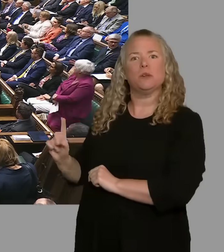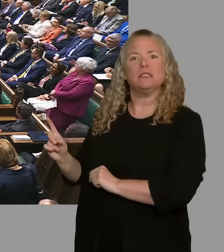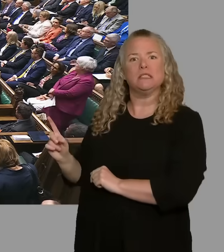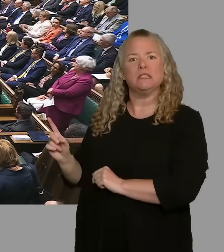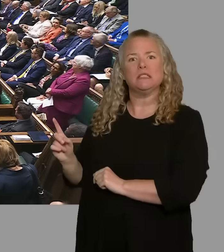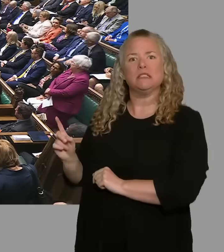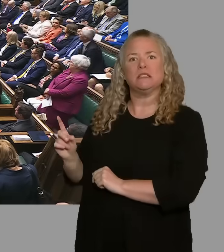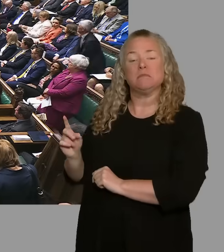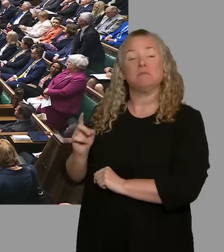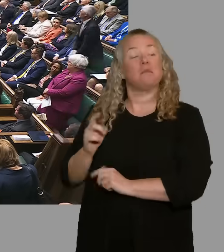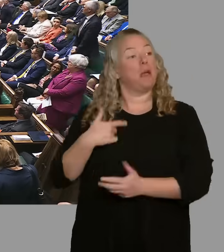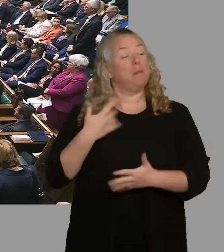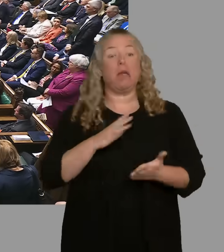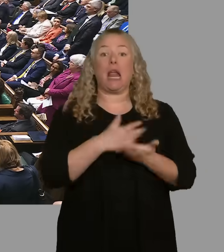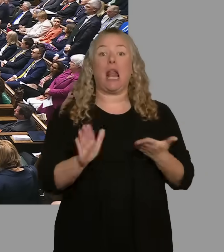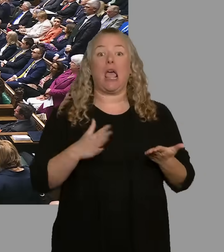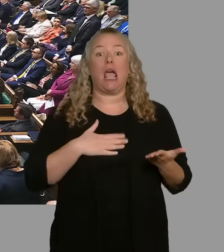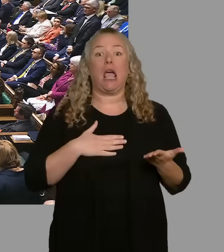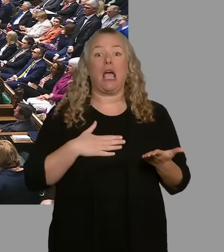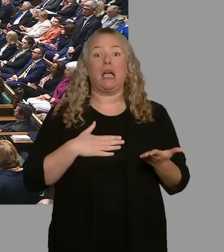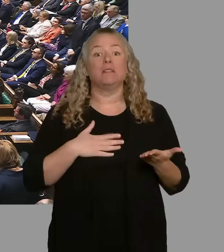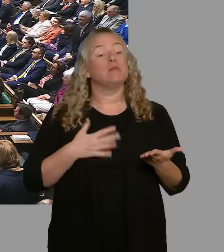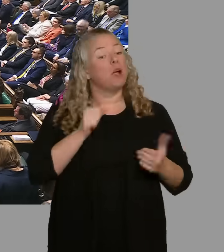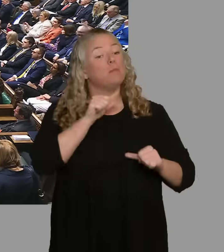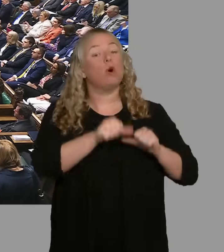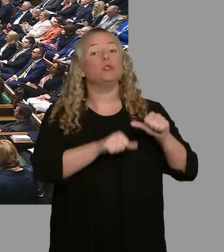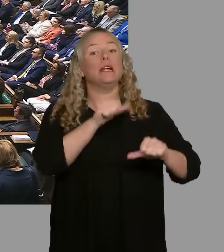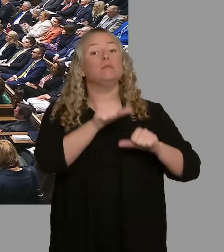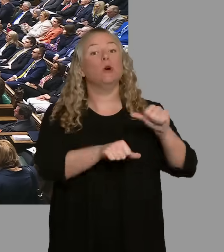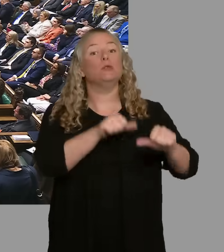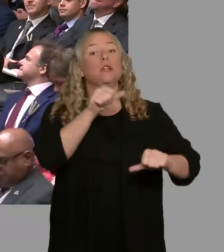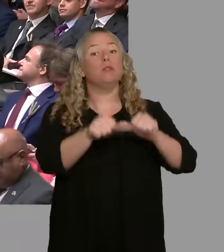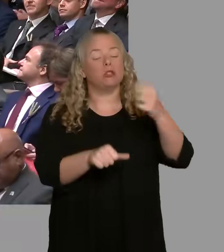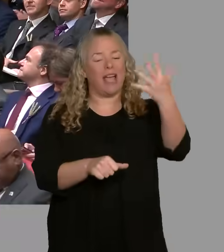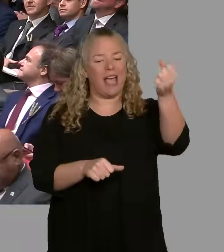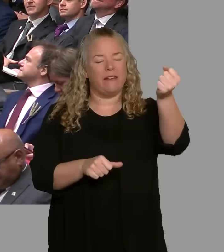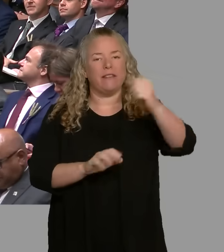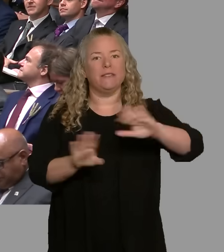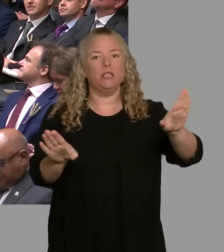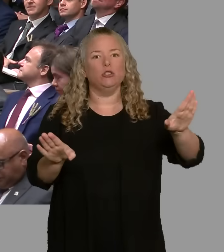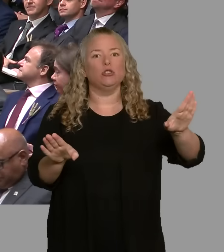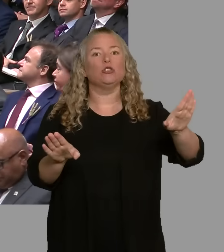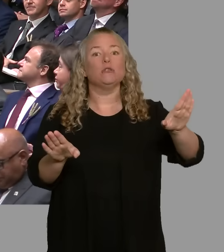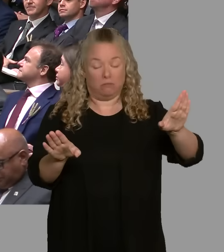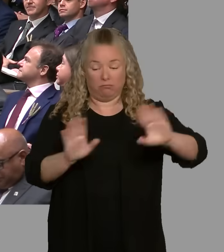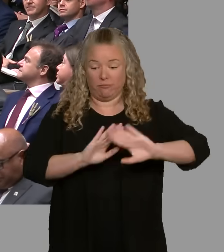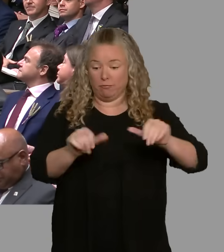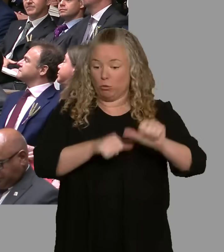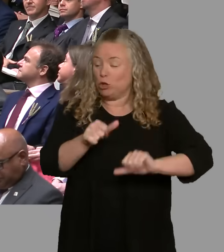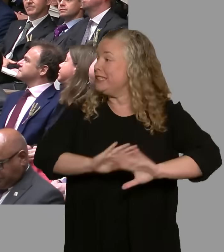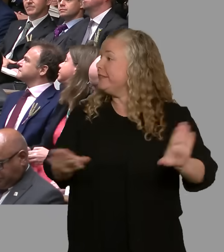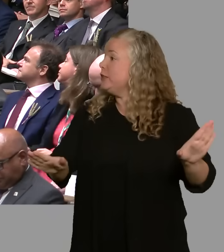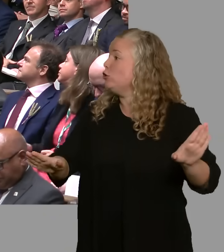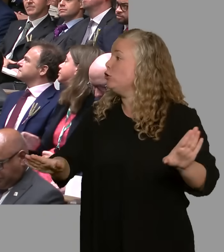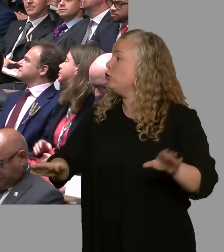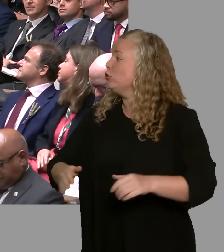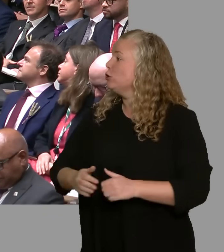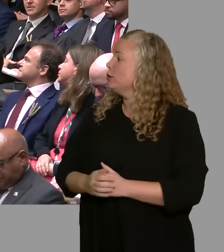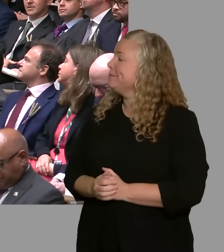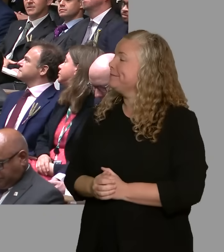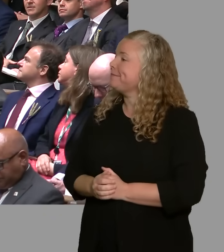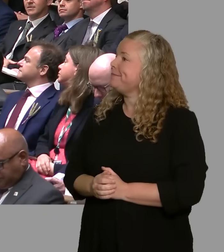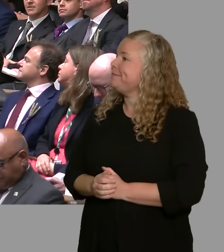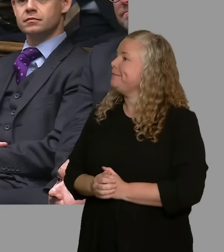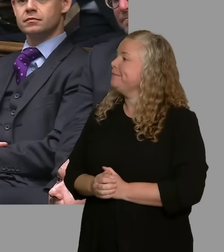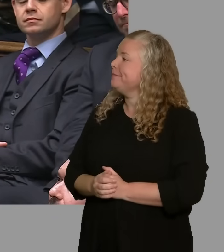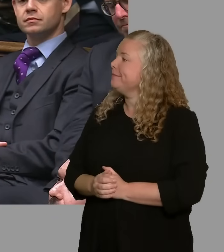George Newbury. Thank you, Mr. Speaker. My constituent Connor Edwards lives with Ehlers-Danlos syndrome and craniocervical